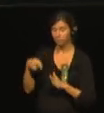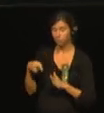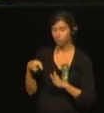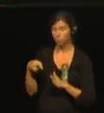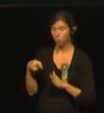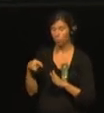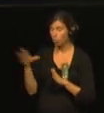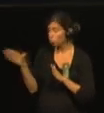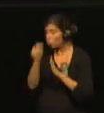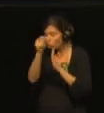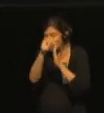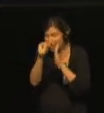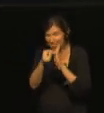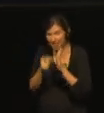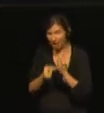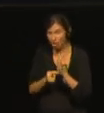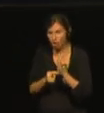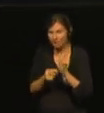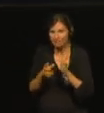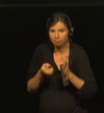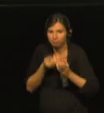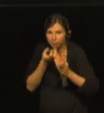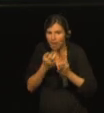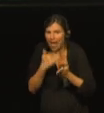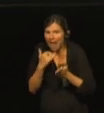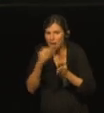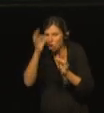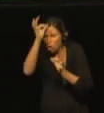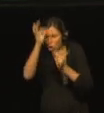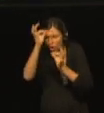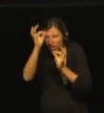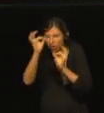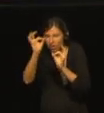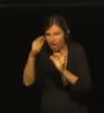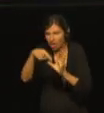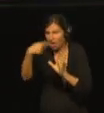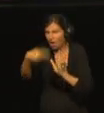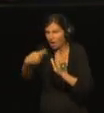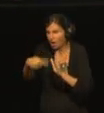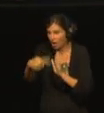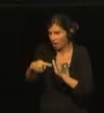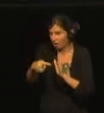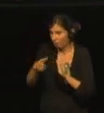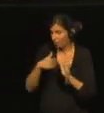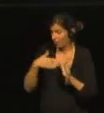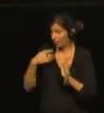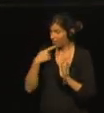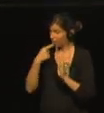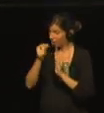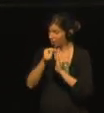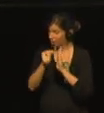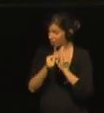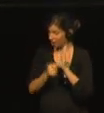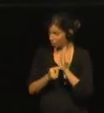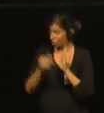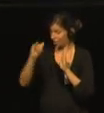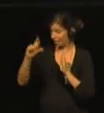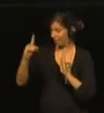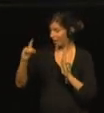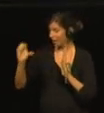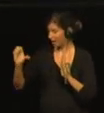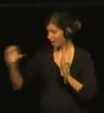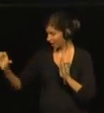something specific, and the indicators of IDEE, they refer to quality of